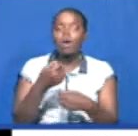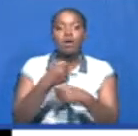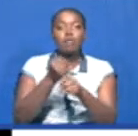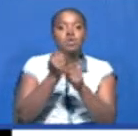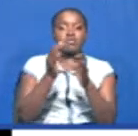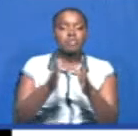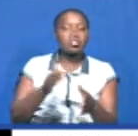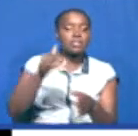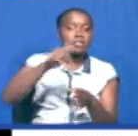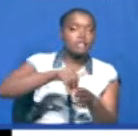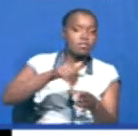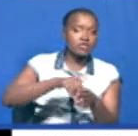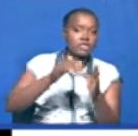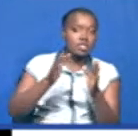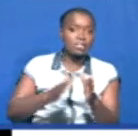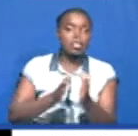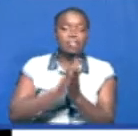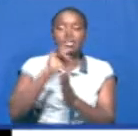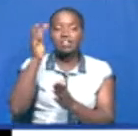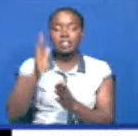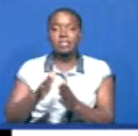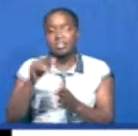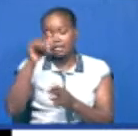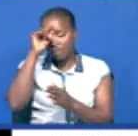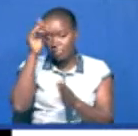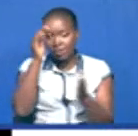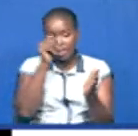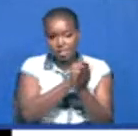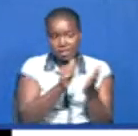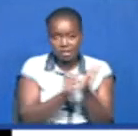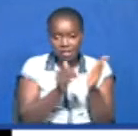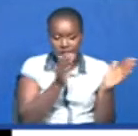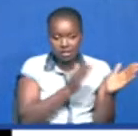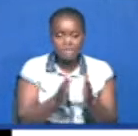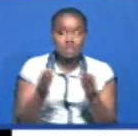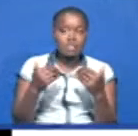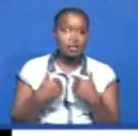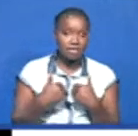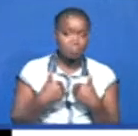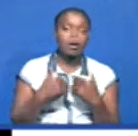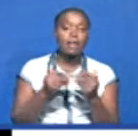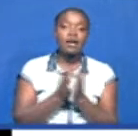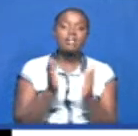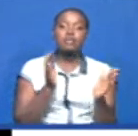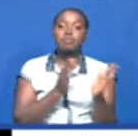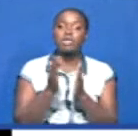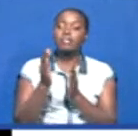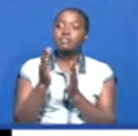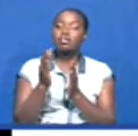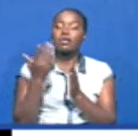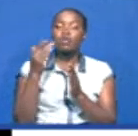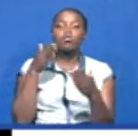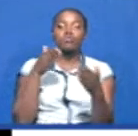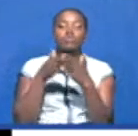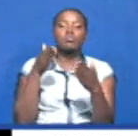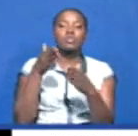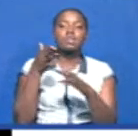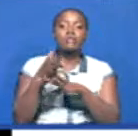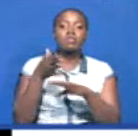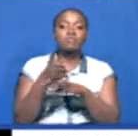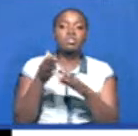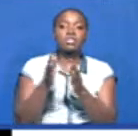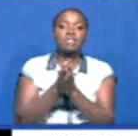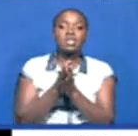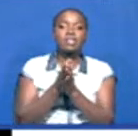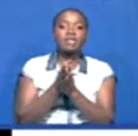investors, and Kenyans that the government has a strategic agenda and plans for combating counterfeiting and illicit